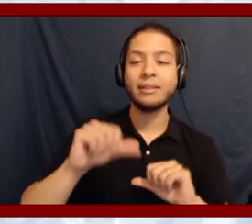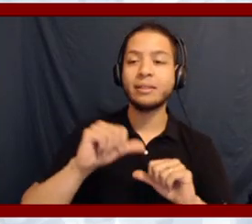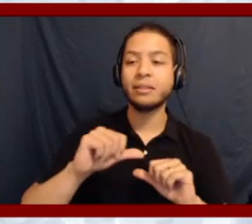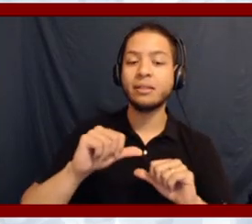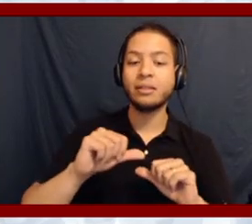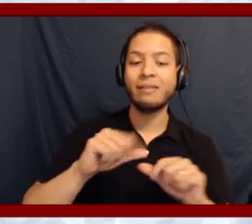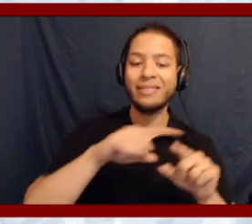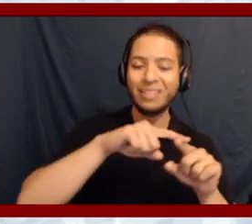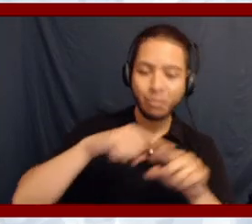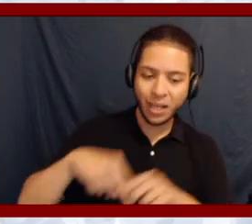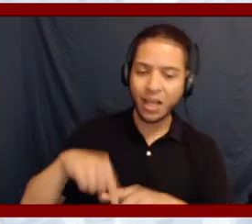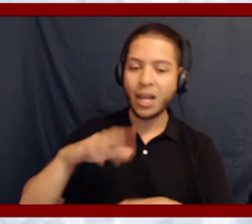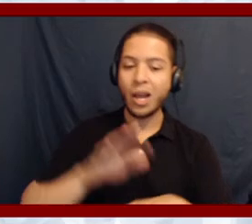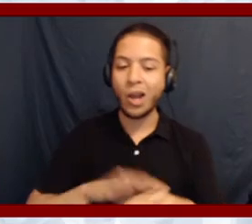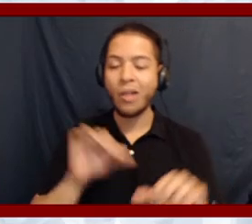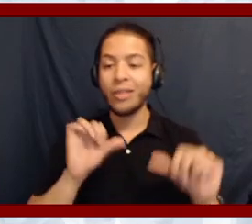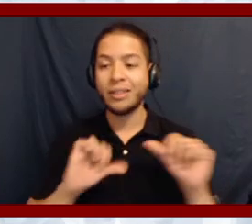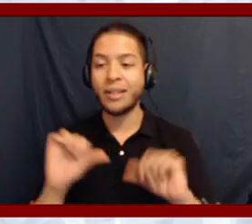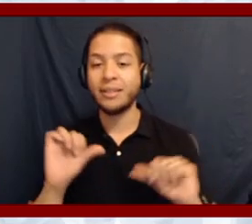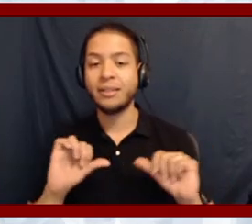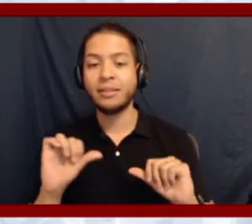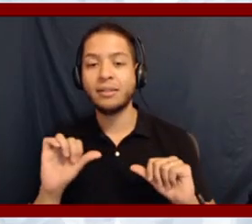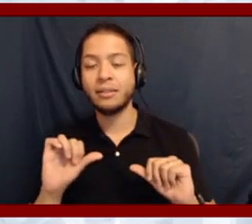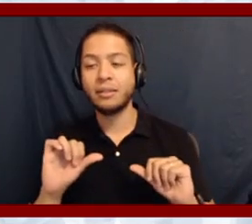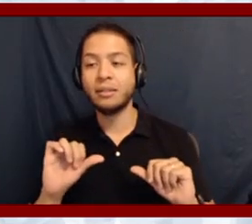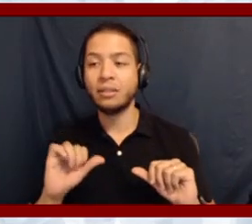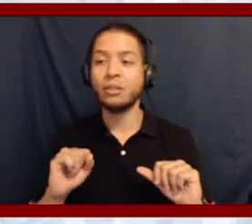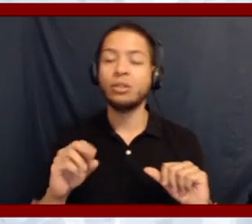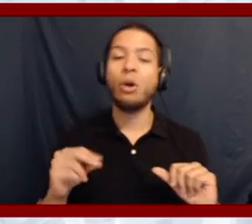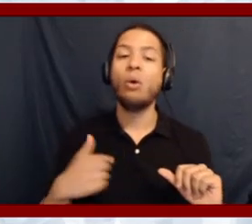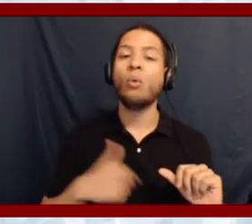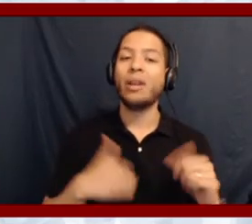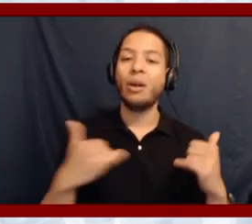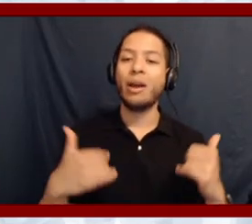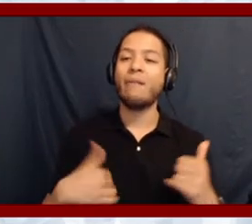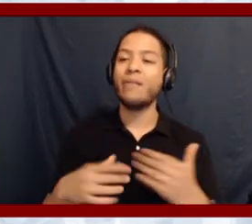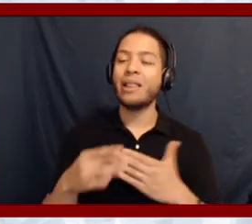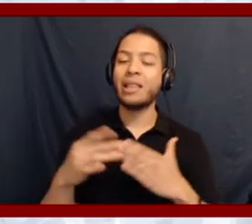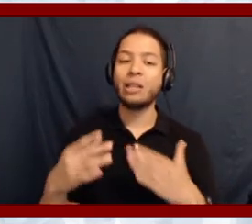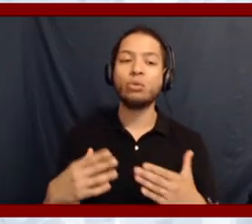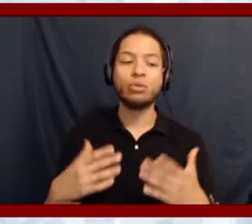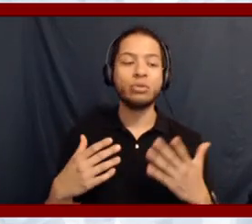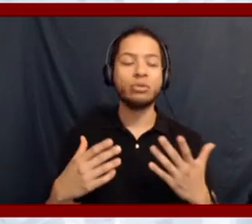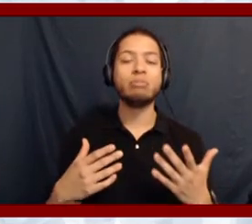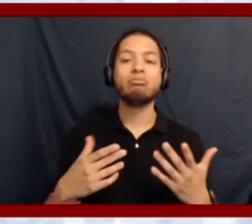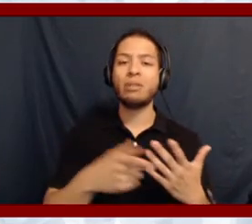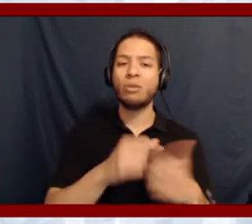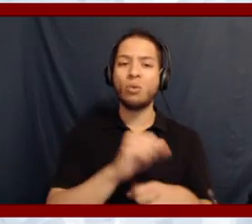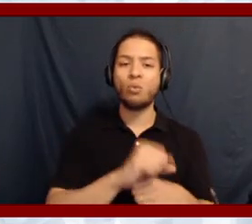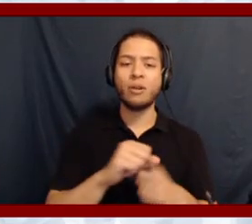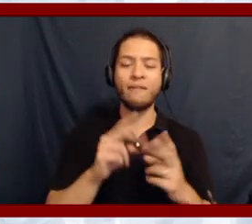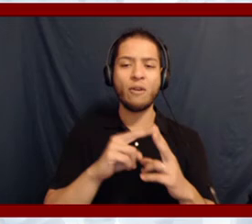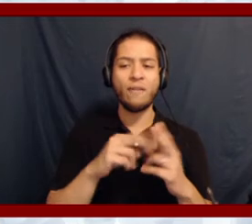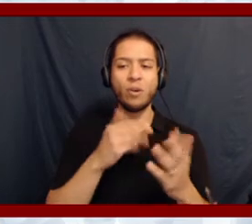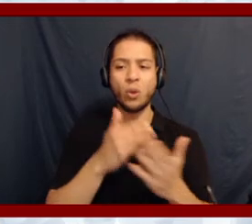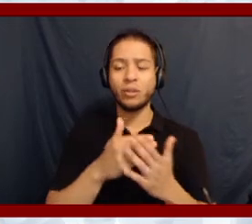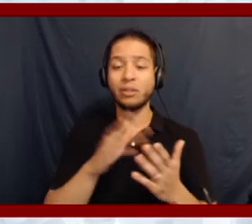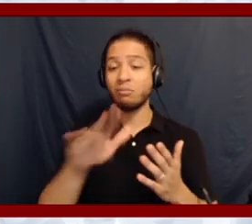we have school and college leaders working closely. The state epidemiologist in